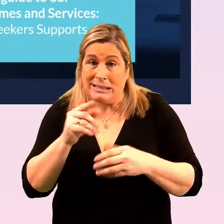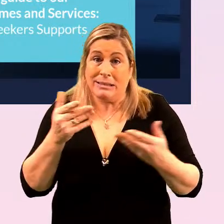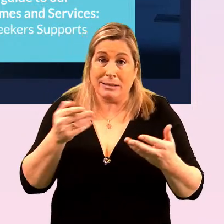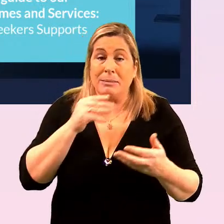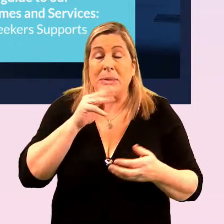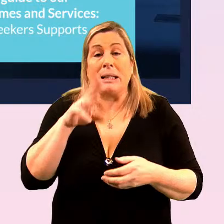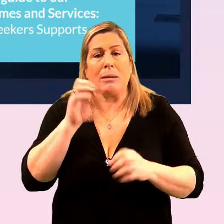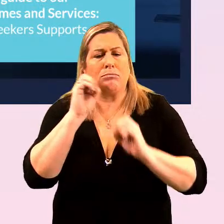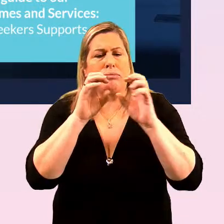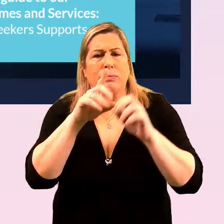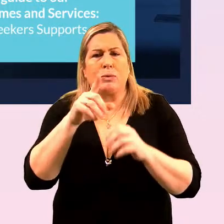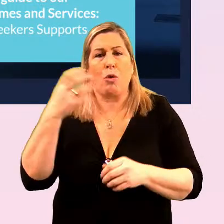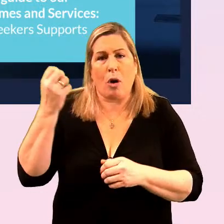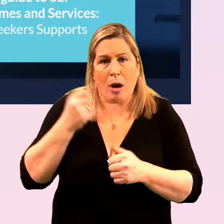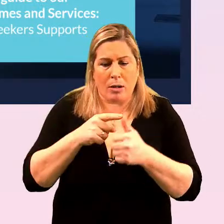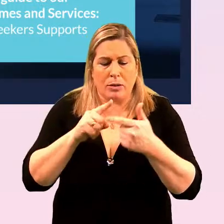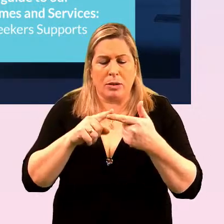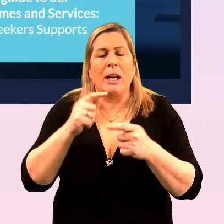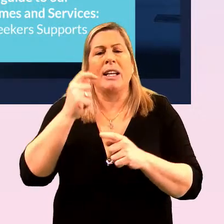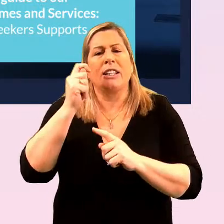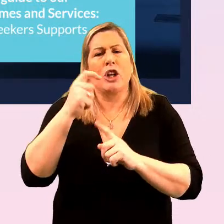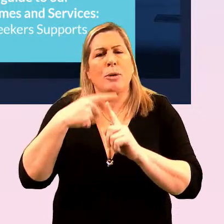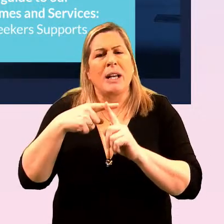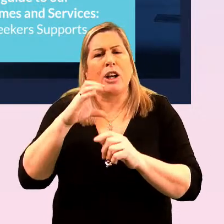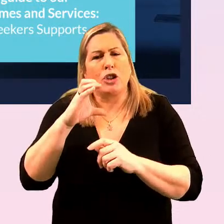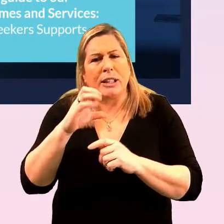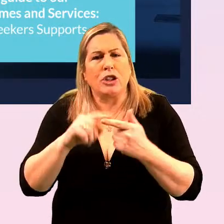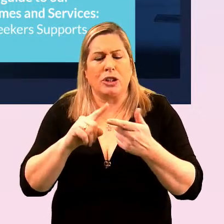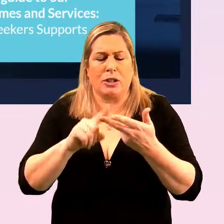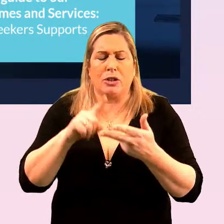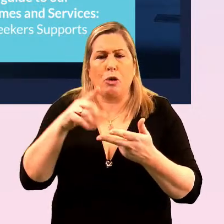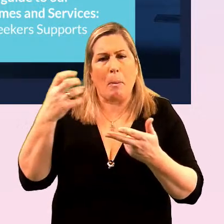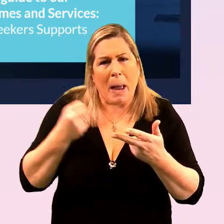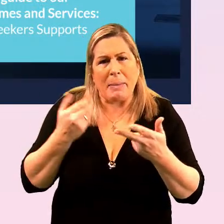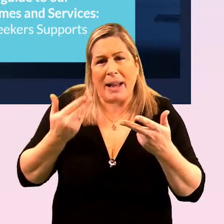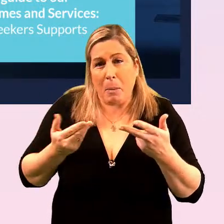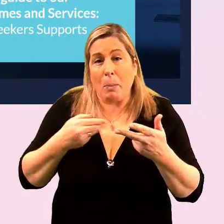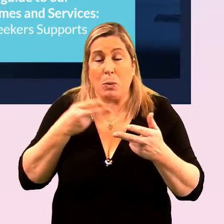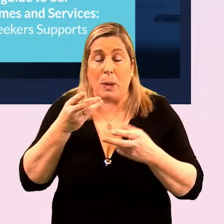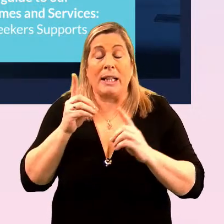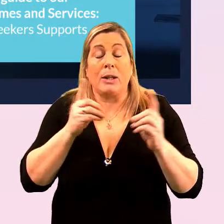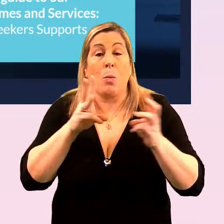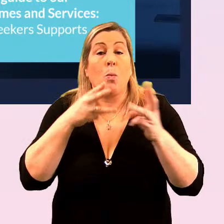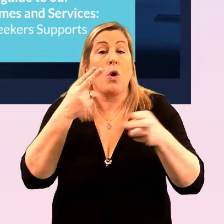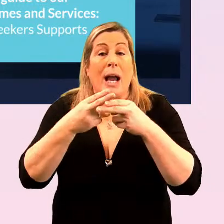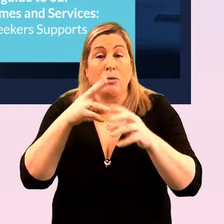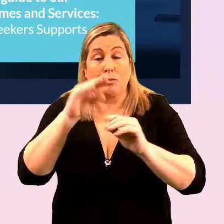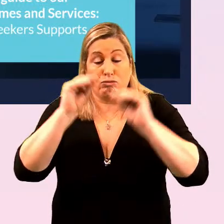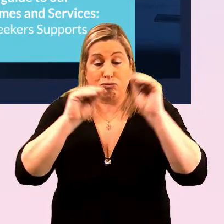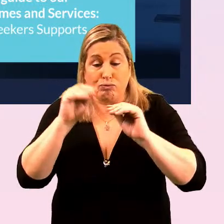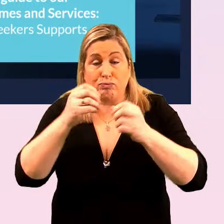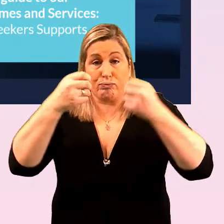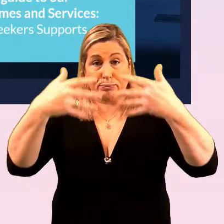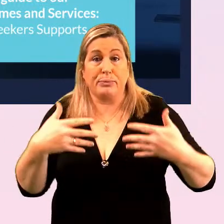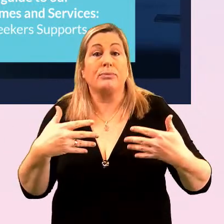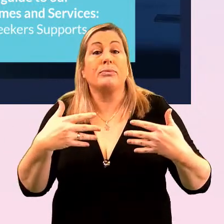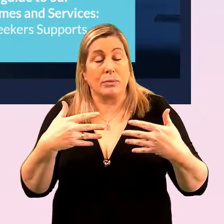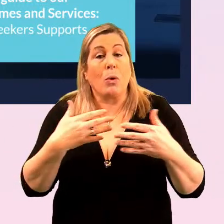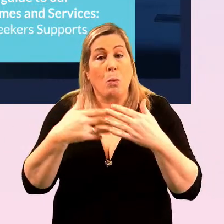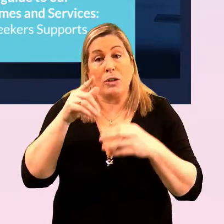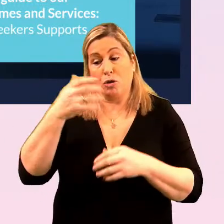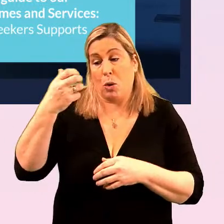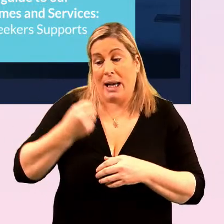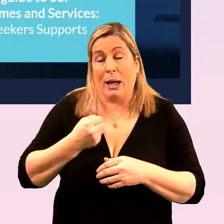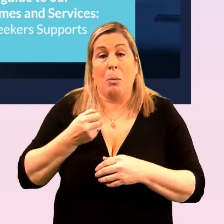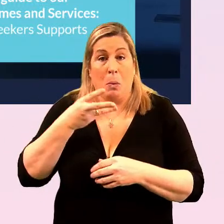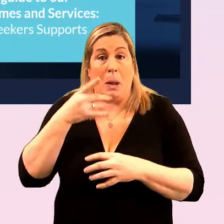be, what your terms and conditions would be, what payment you're on at the moment, and it'll do a kind of a calculation for you as to what your income would